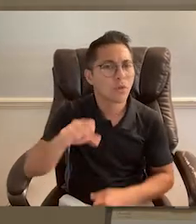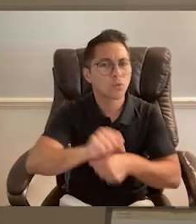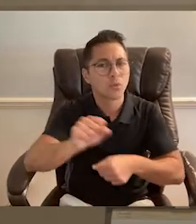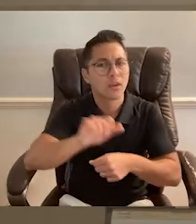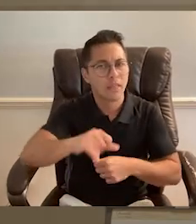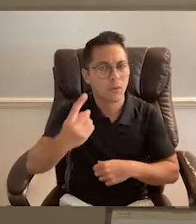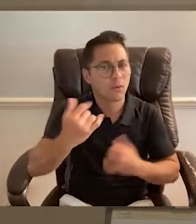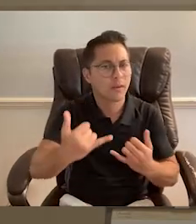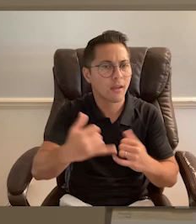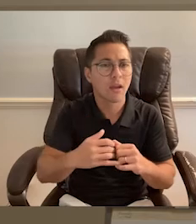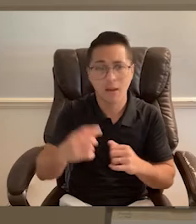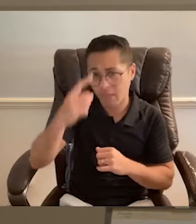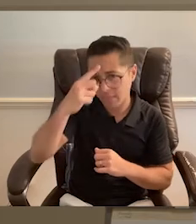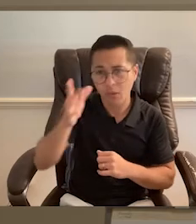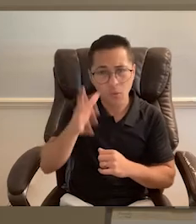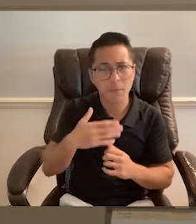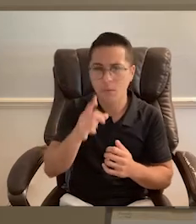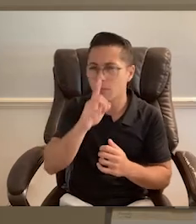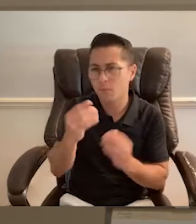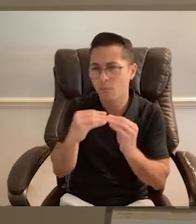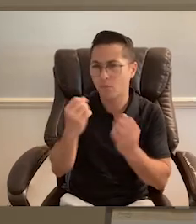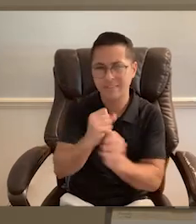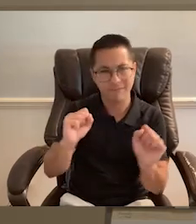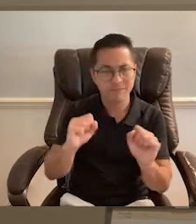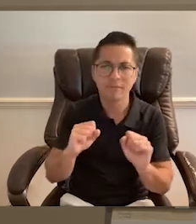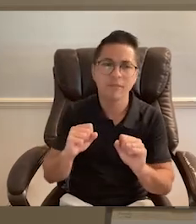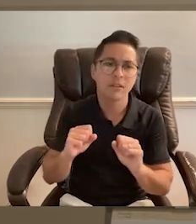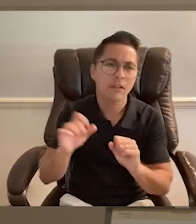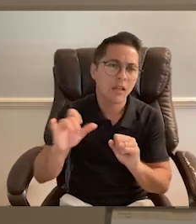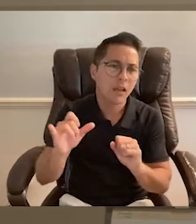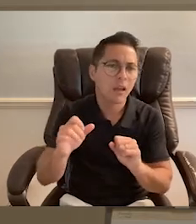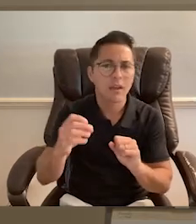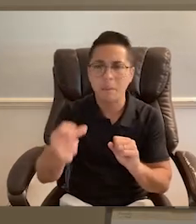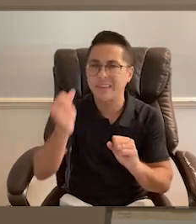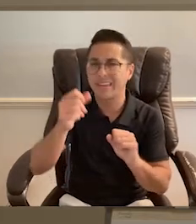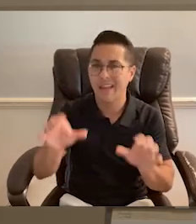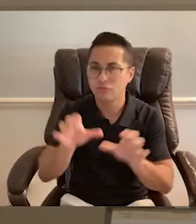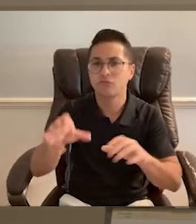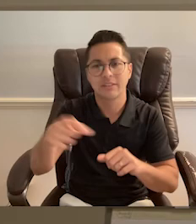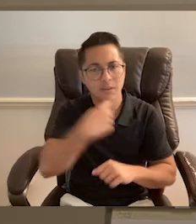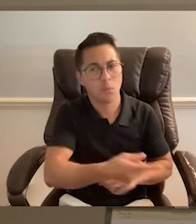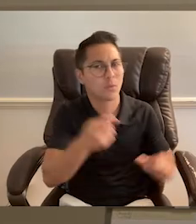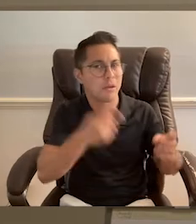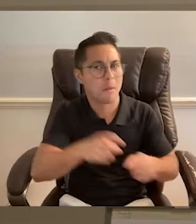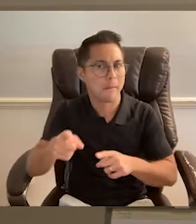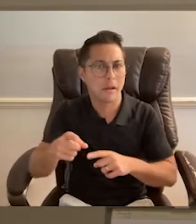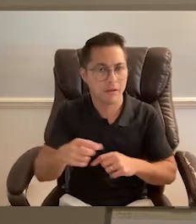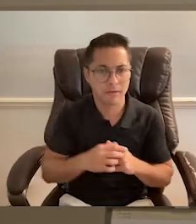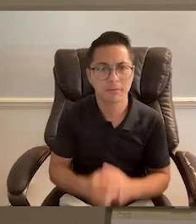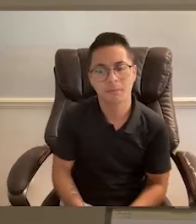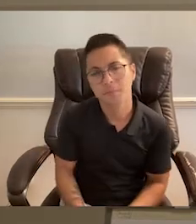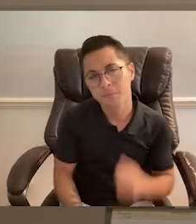within, I think, 1/4 of an inch in accuracy. So this way, I don't know if this.